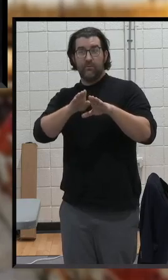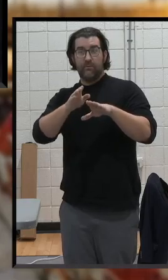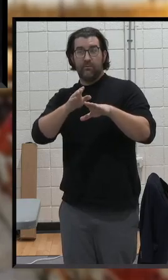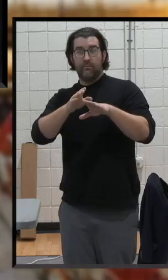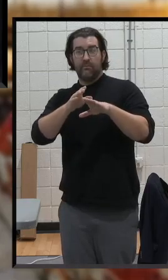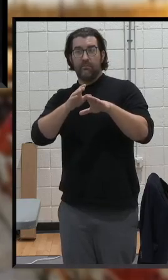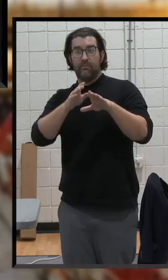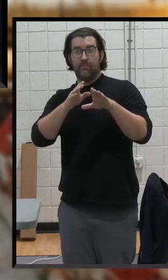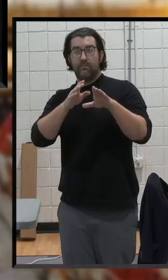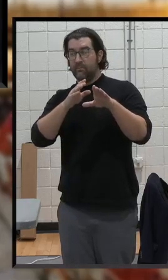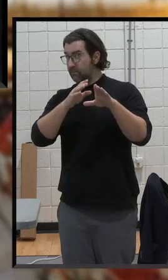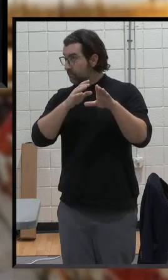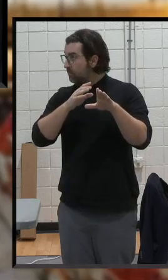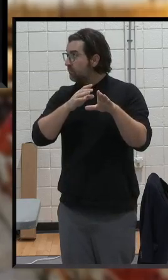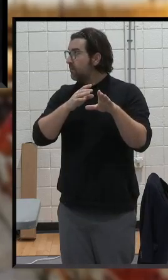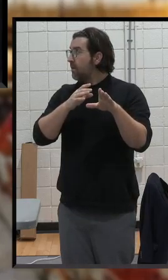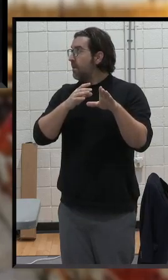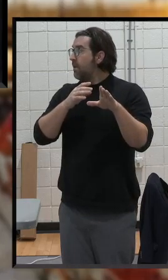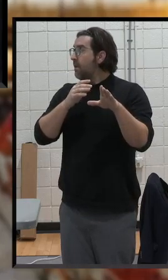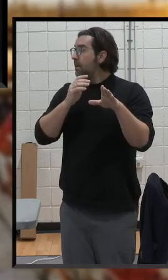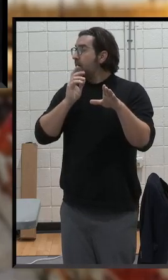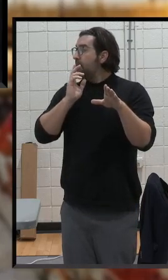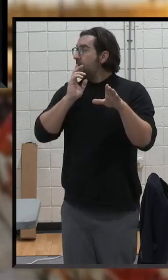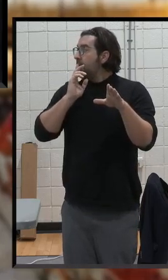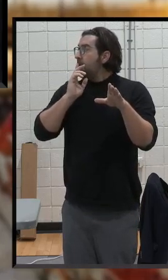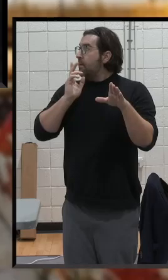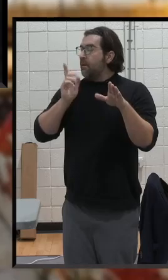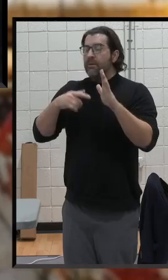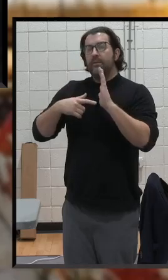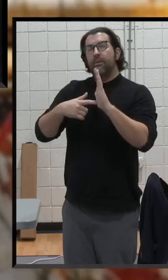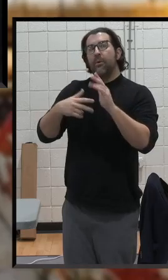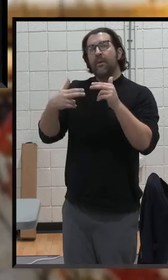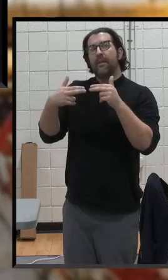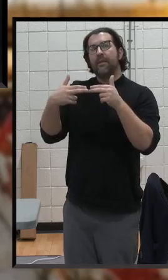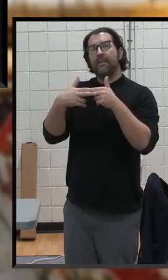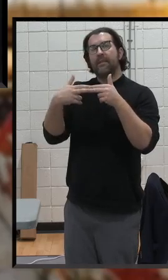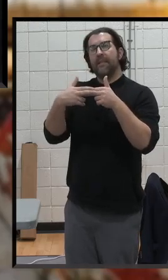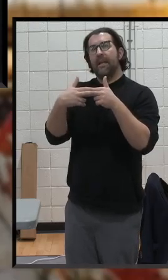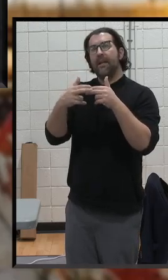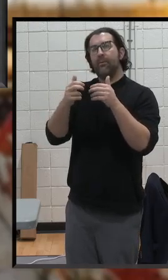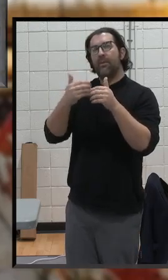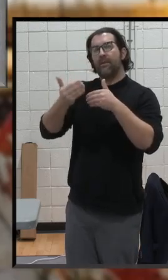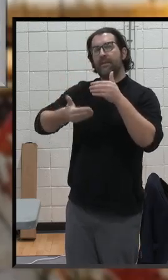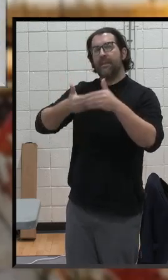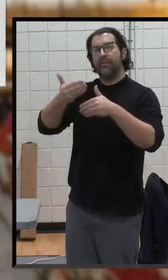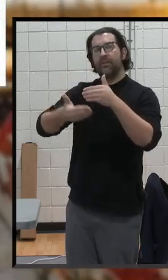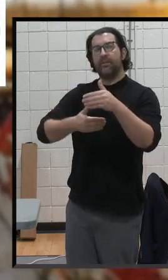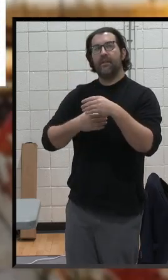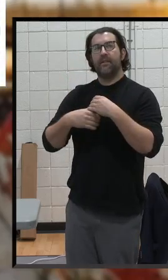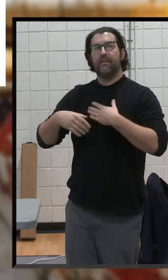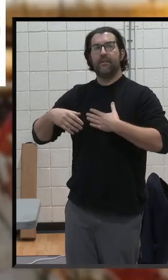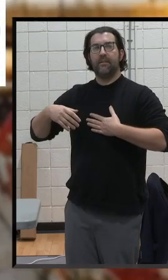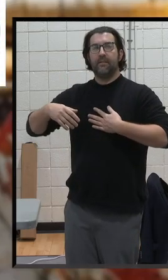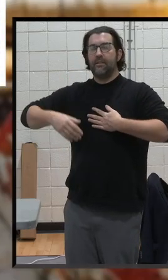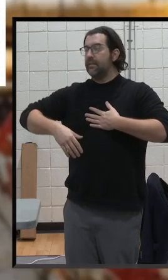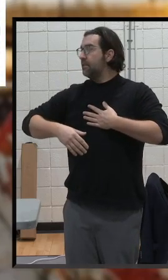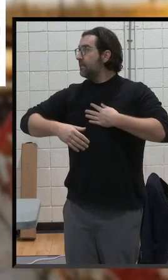So, can you jump to the slide with the staging?